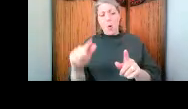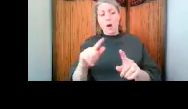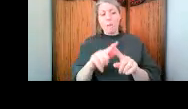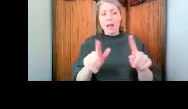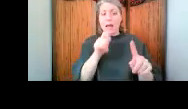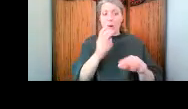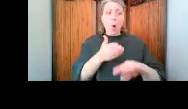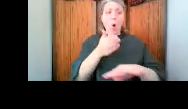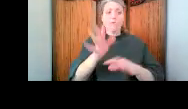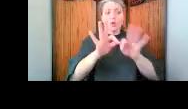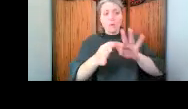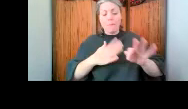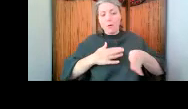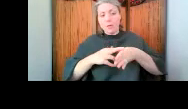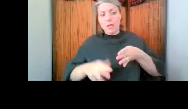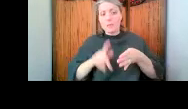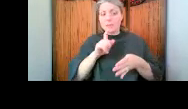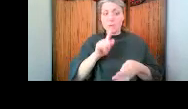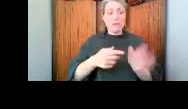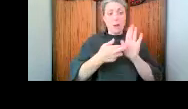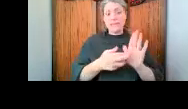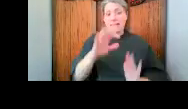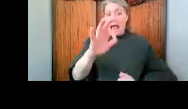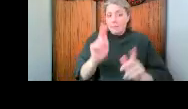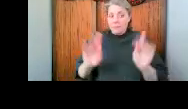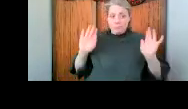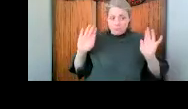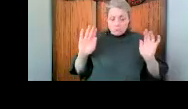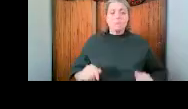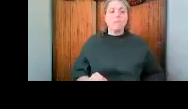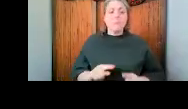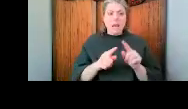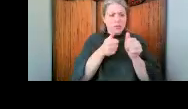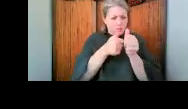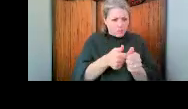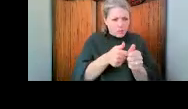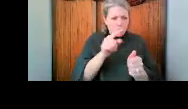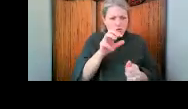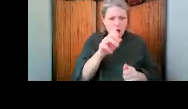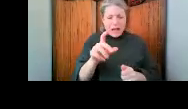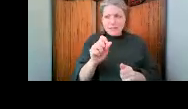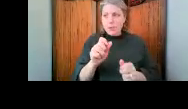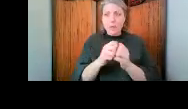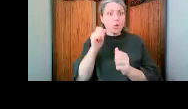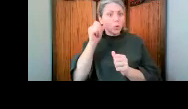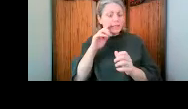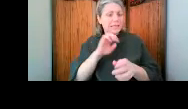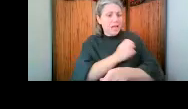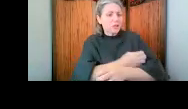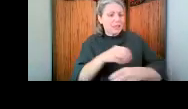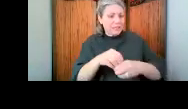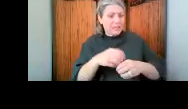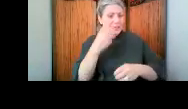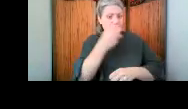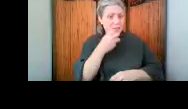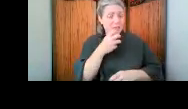But the EEG seems to be nicely tracking along with the acoustic energy of the speech. The big question is that acoustic